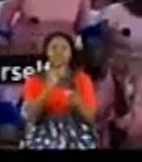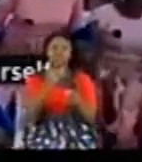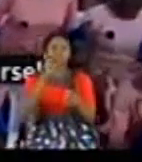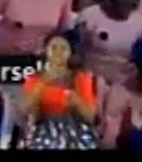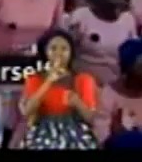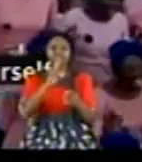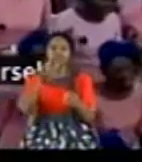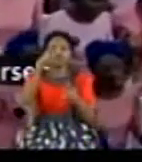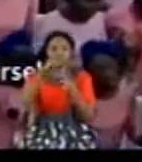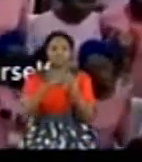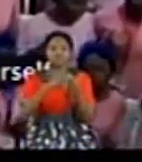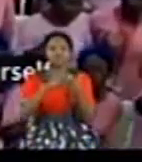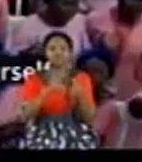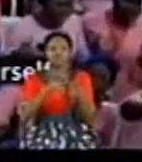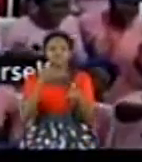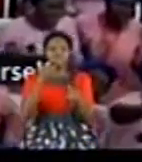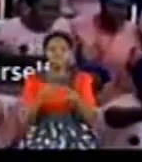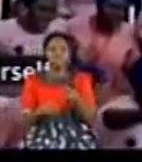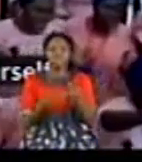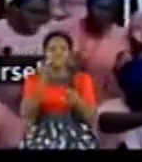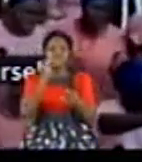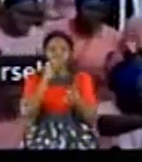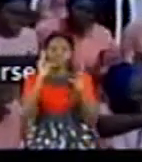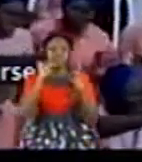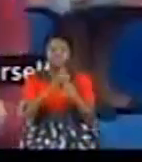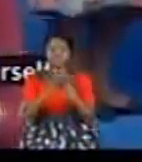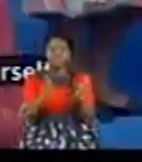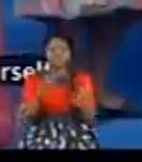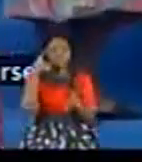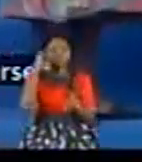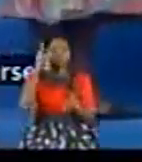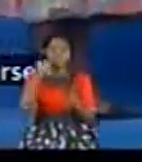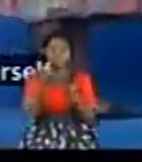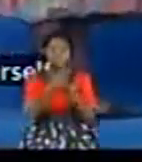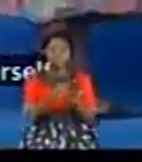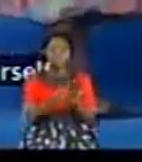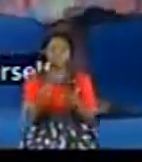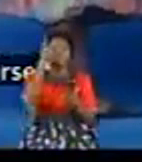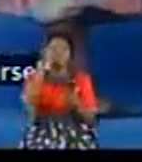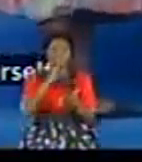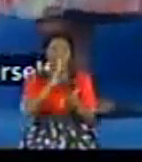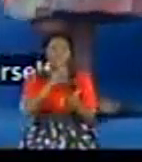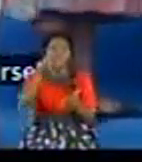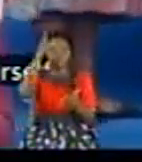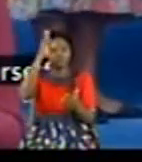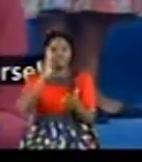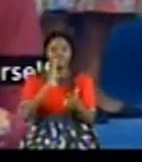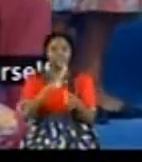for you are God you are God